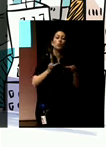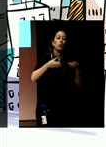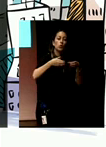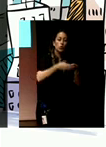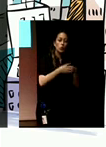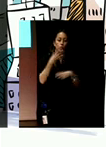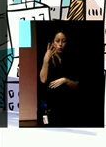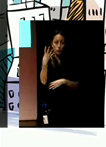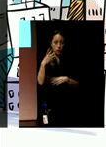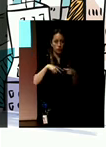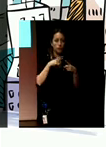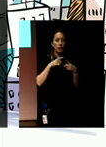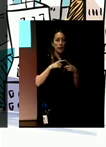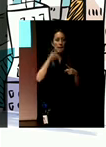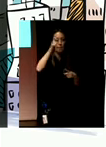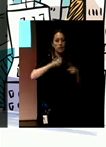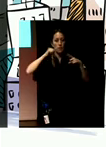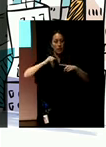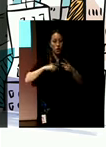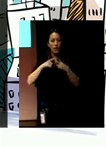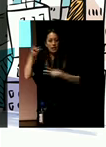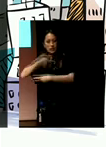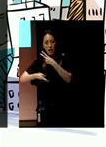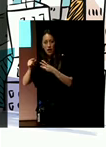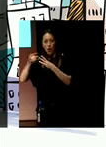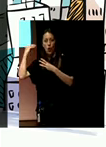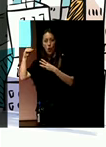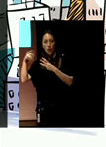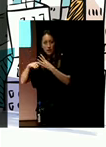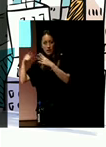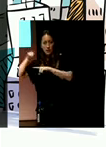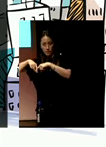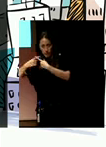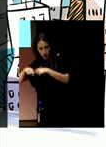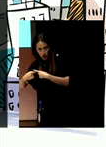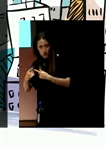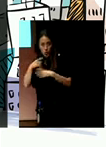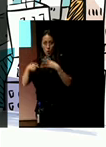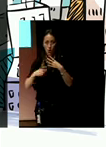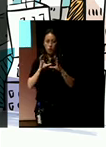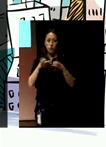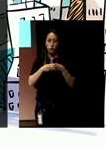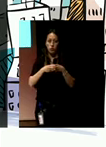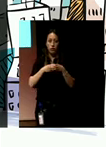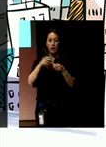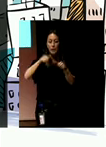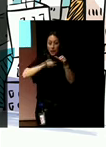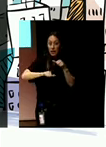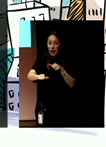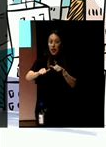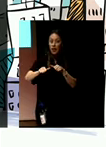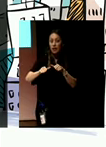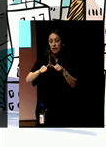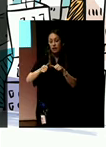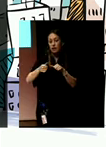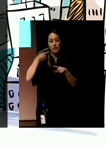for target groups: elderly people, disabled people, young people, families, and of